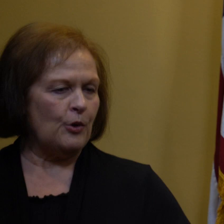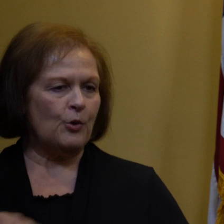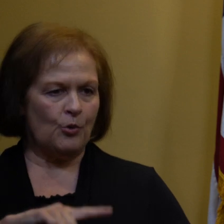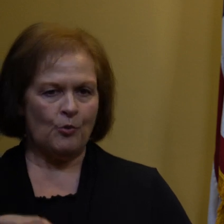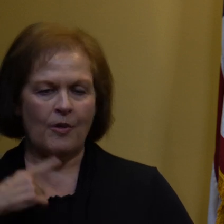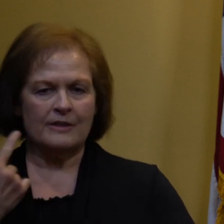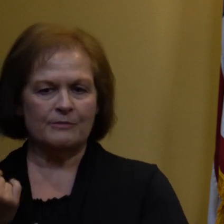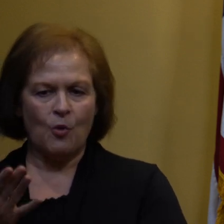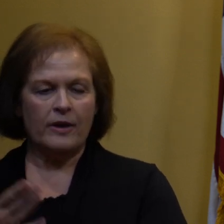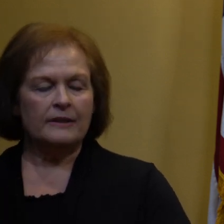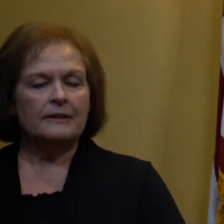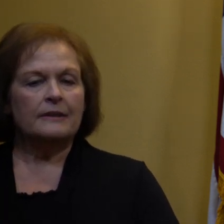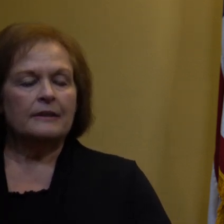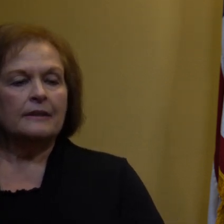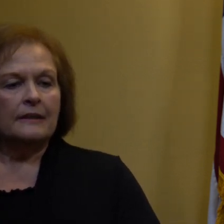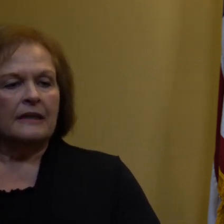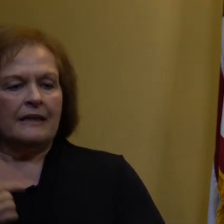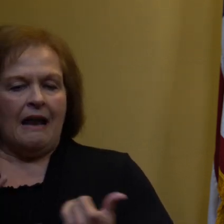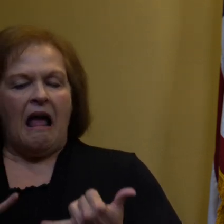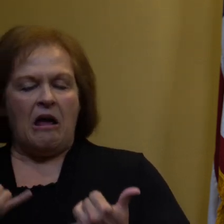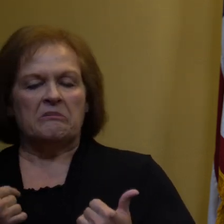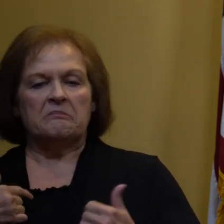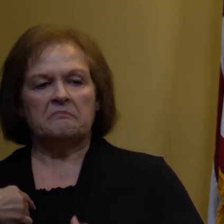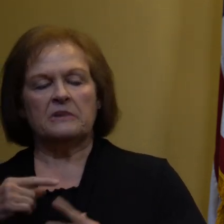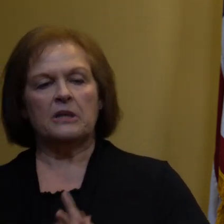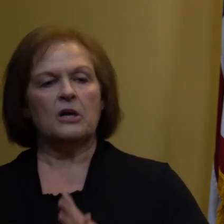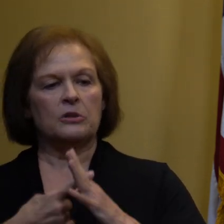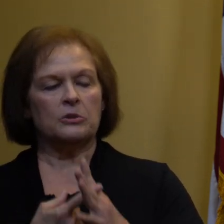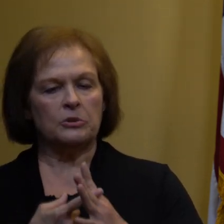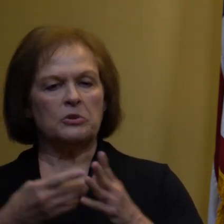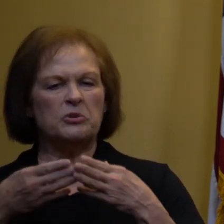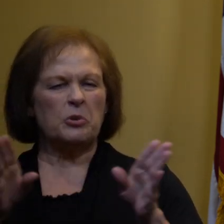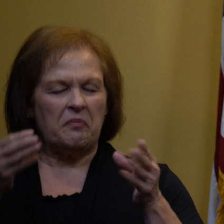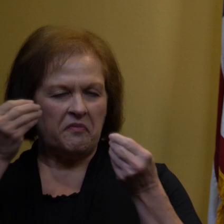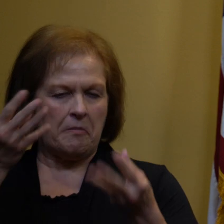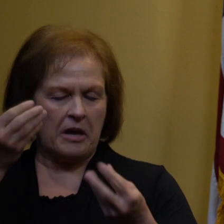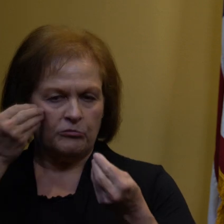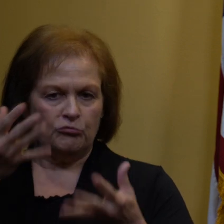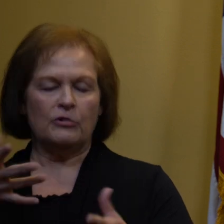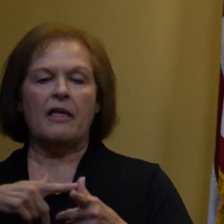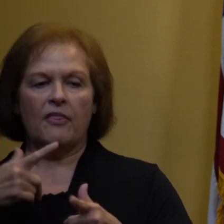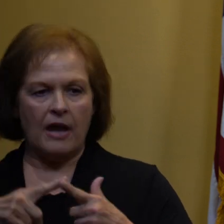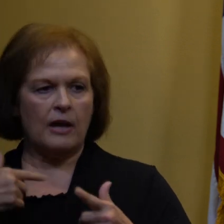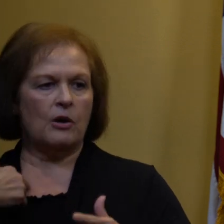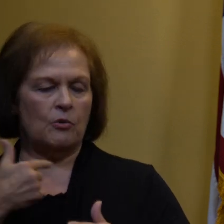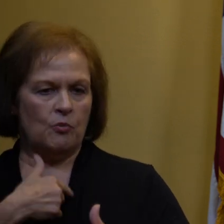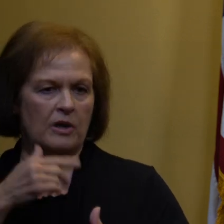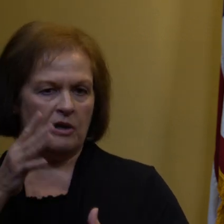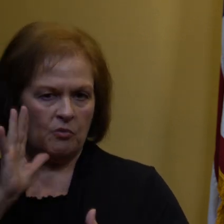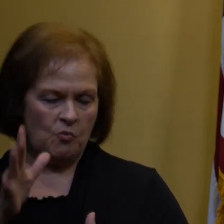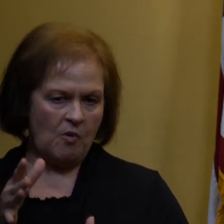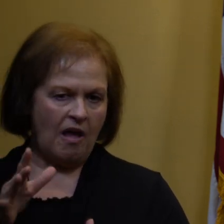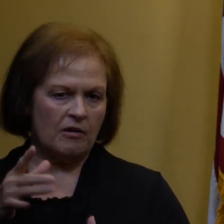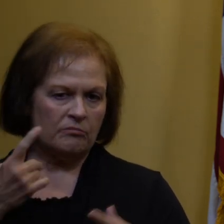on this morning. You know, as usual, I'll just start with a couple of general updates, and then we'll go right into questions